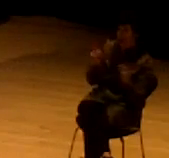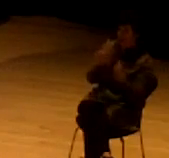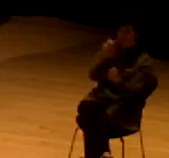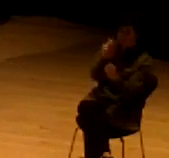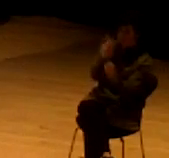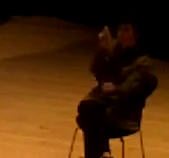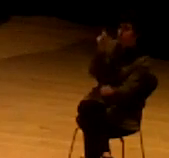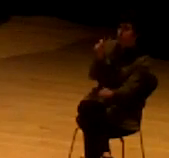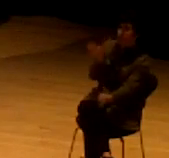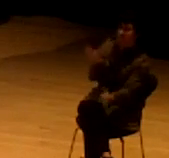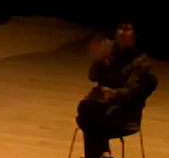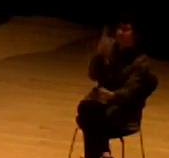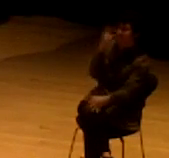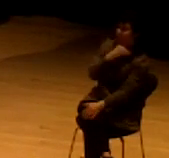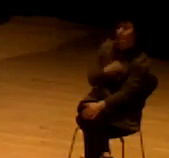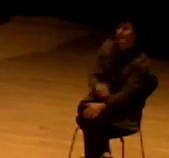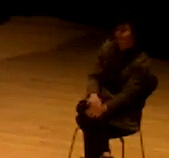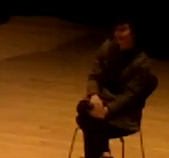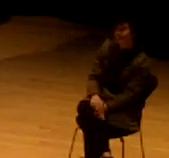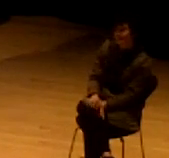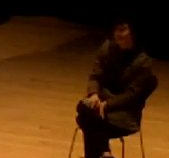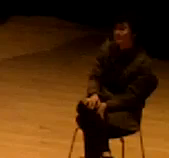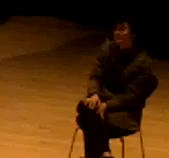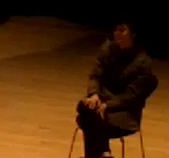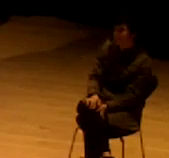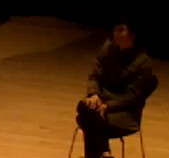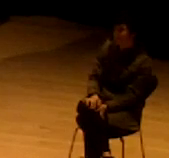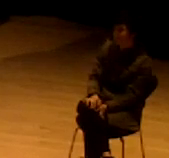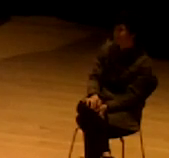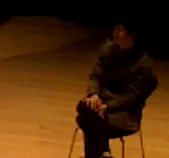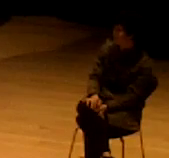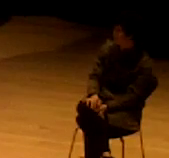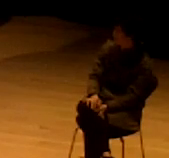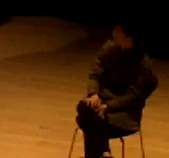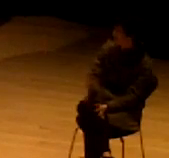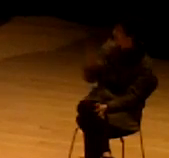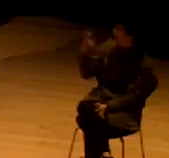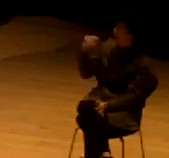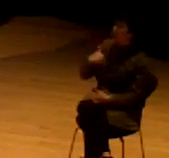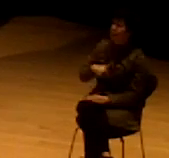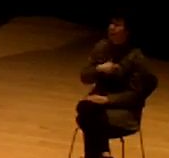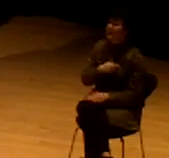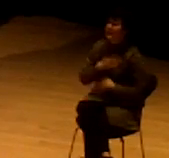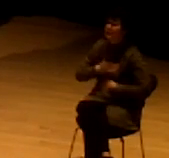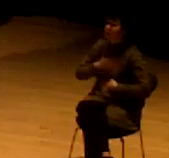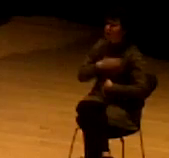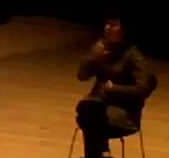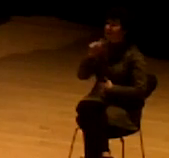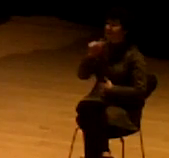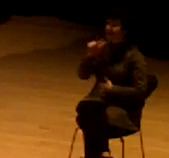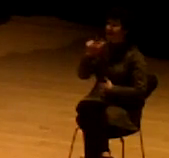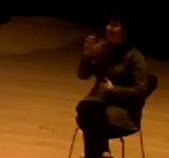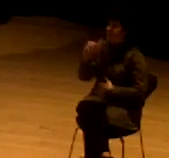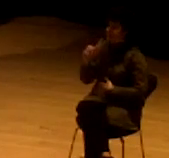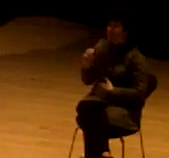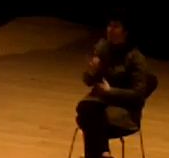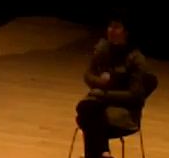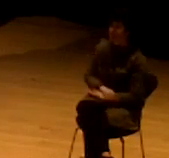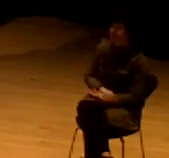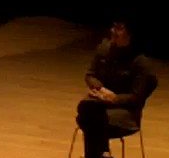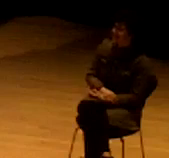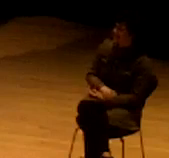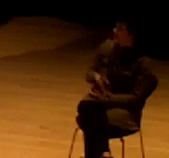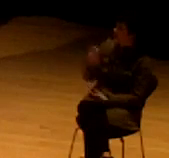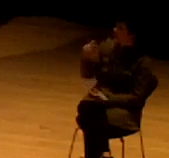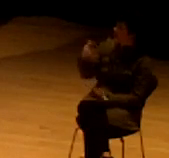Thank you. My hat is off to you. Thank you. Thank you so much. And we loved Salem. And Jaron, and then